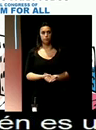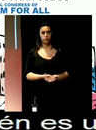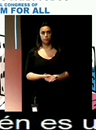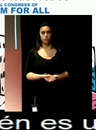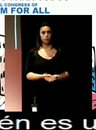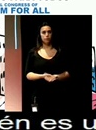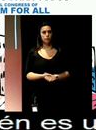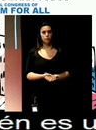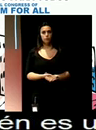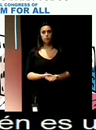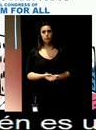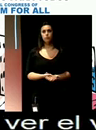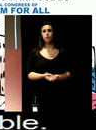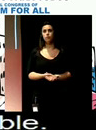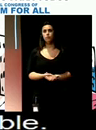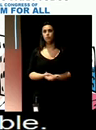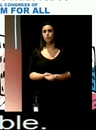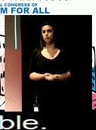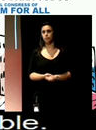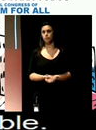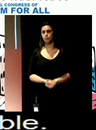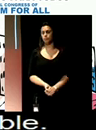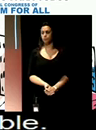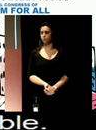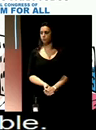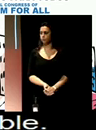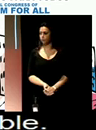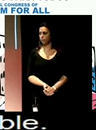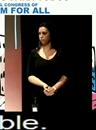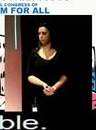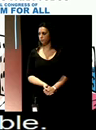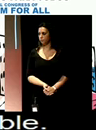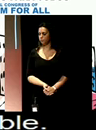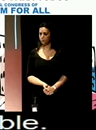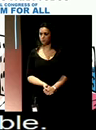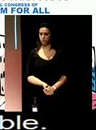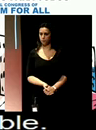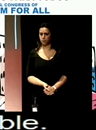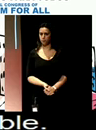The Dome of the Rock, it's on the Temple Mount, and